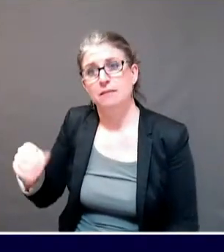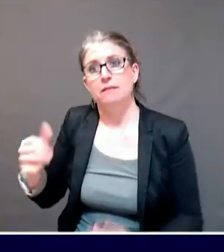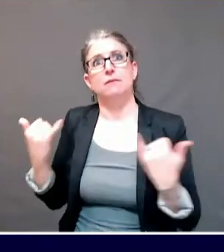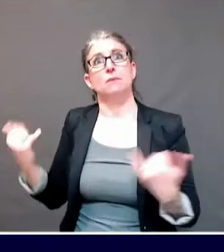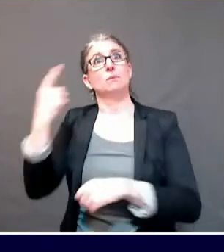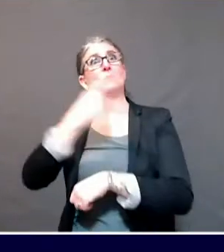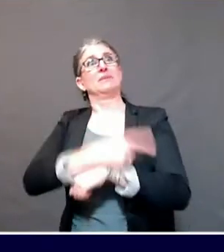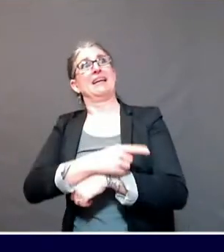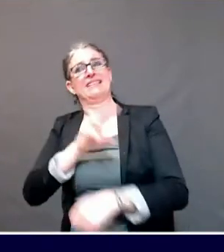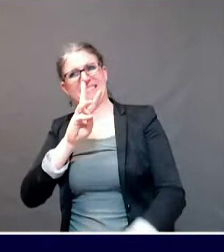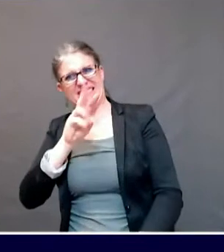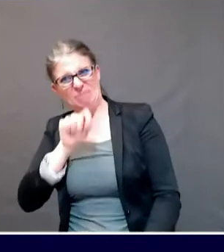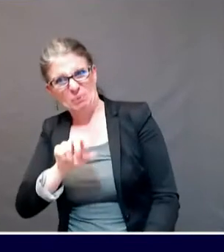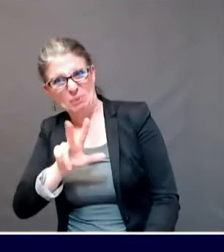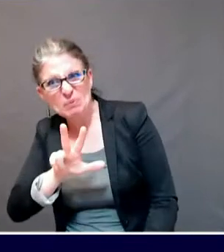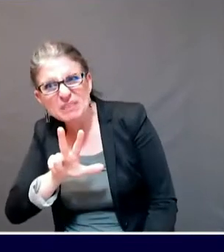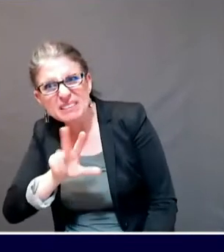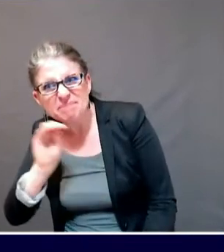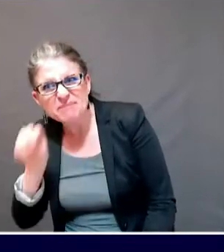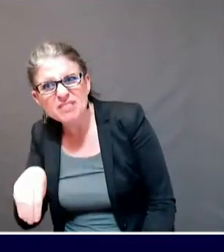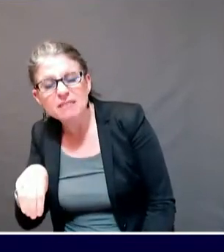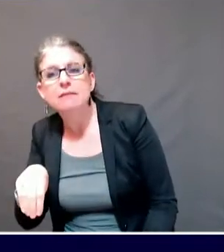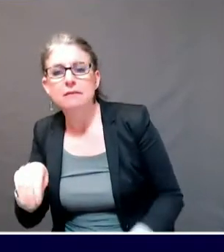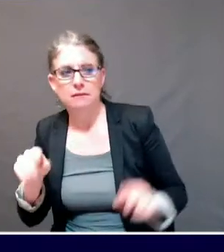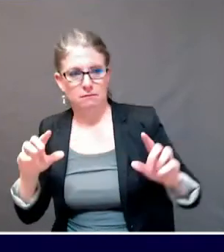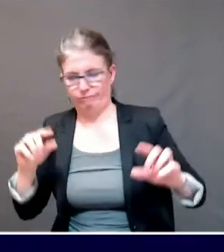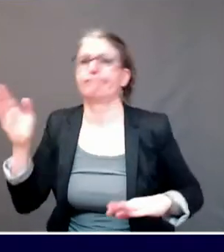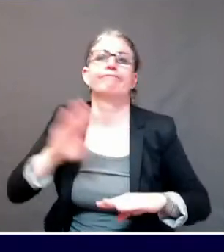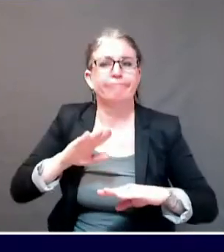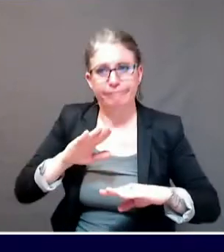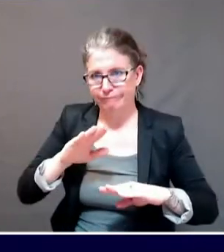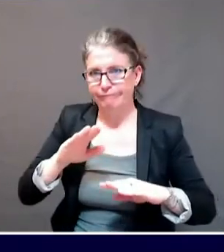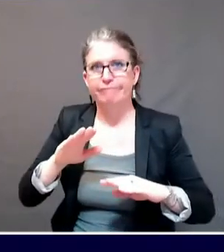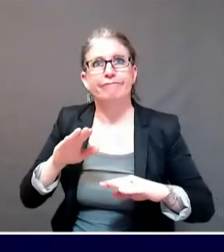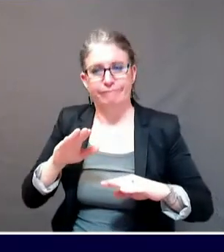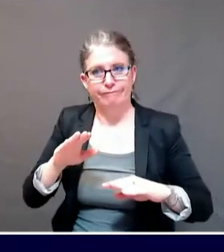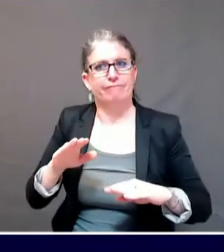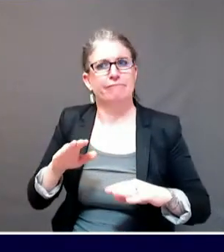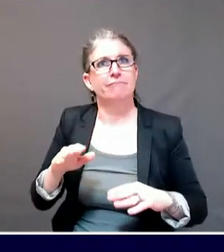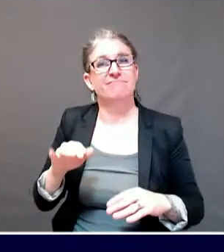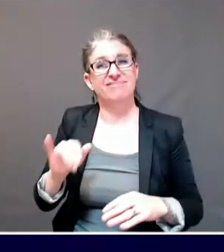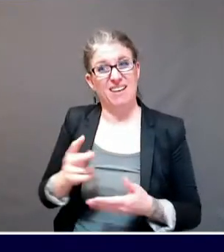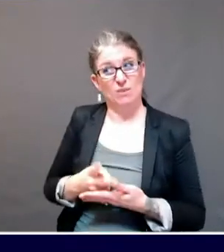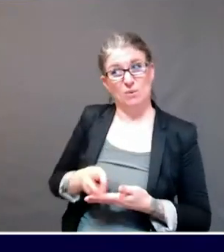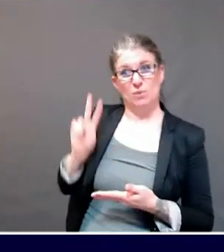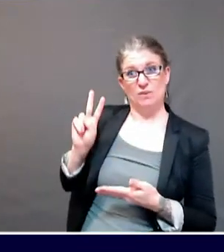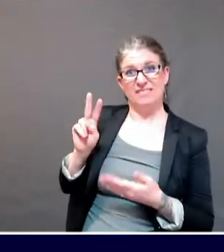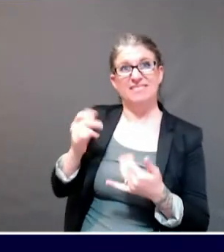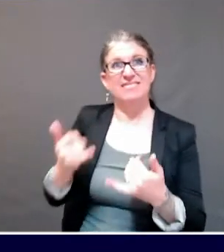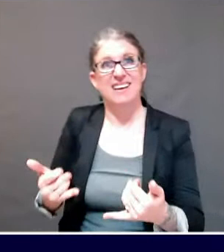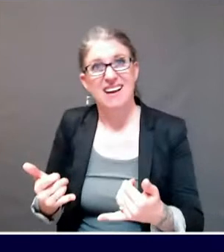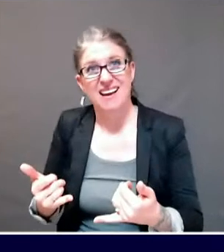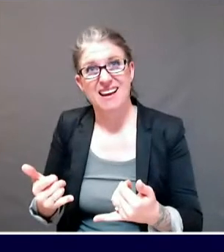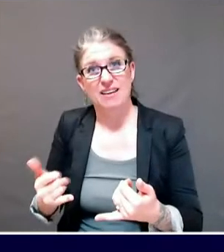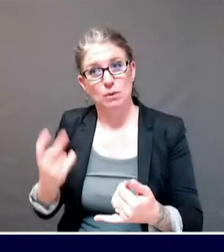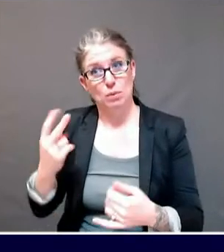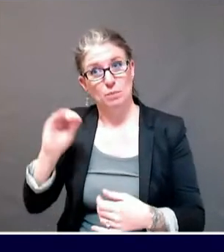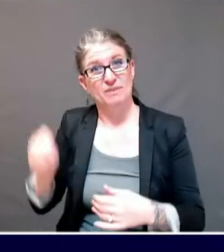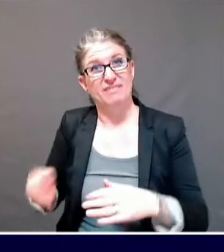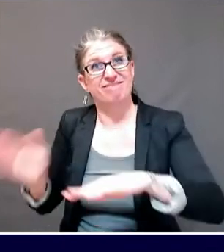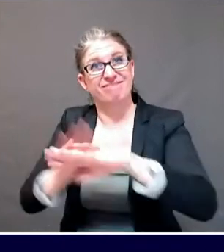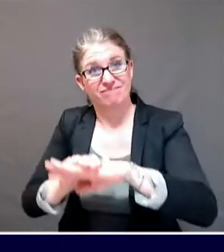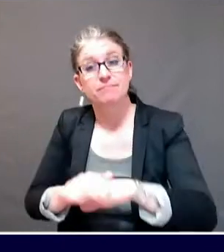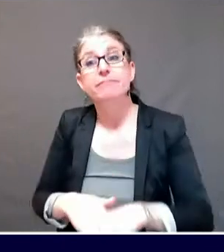at 6.3%. Similarly, 2 weeks ago, one incubation period ago, the